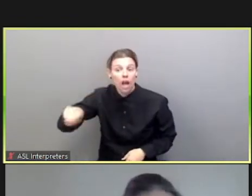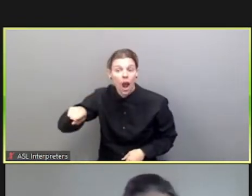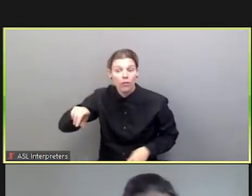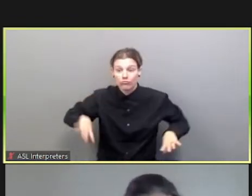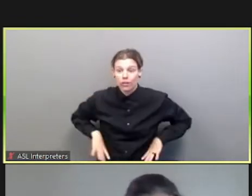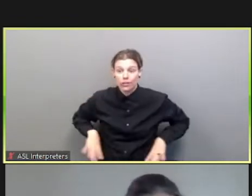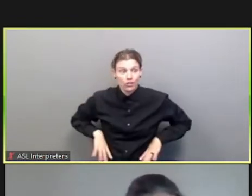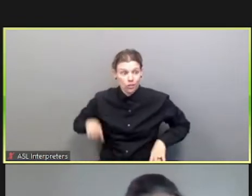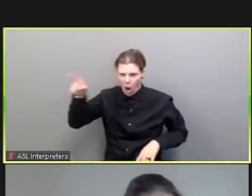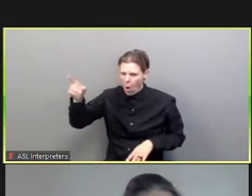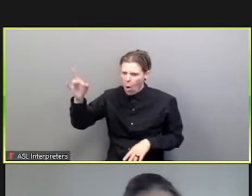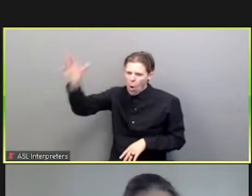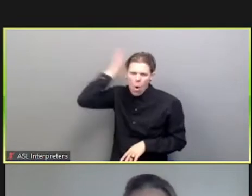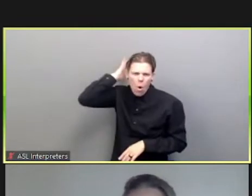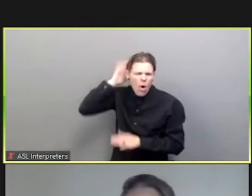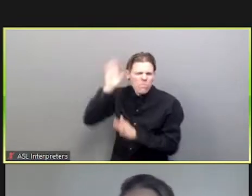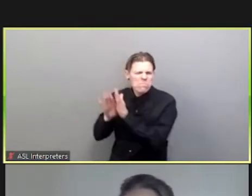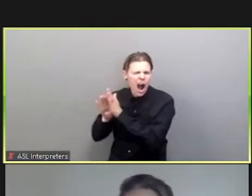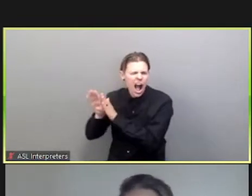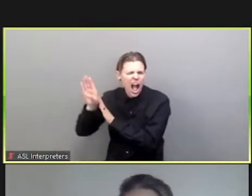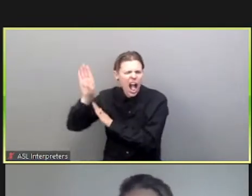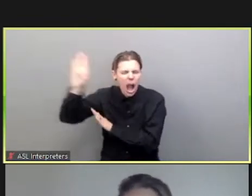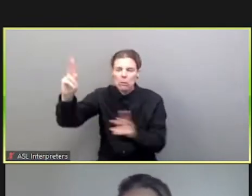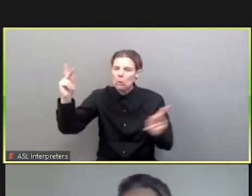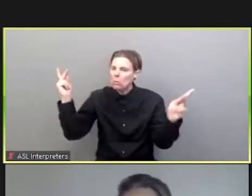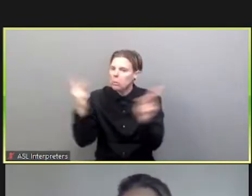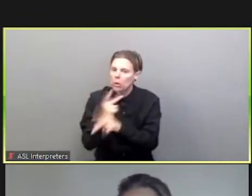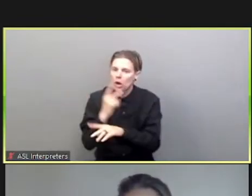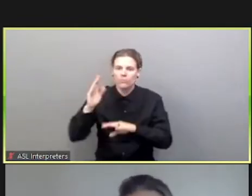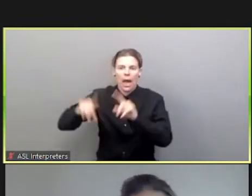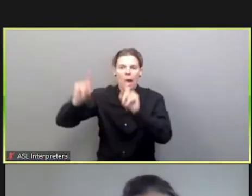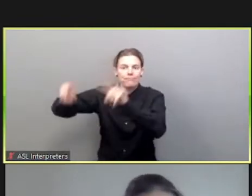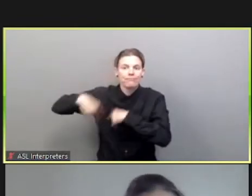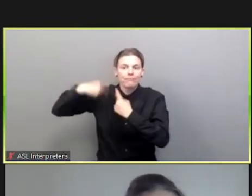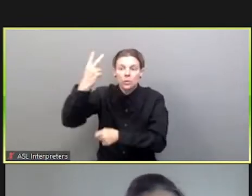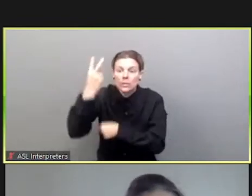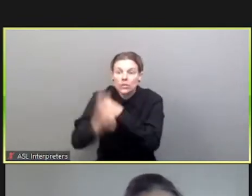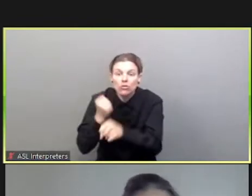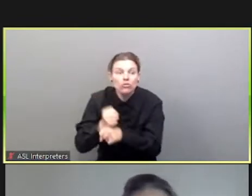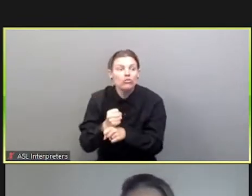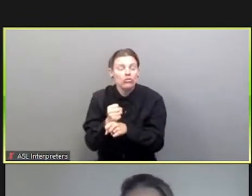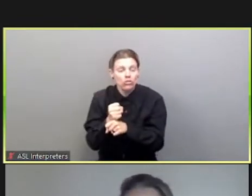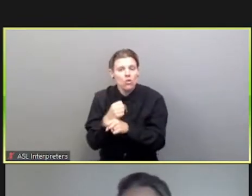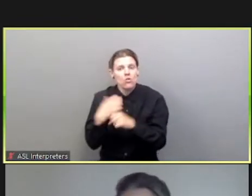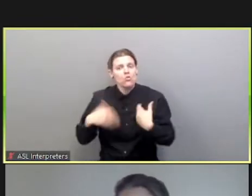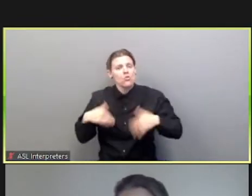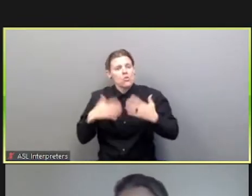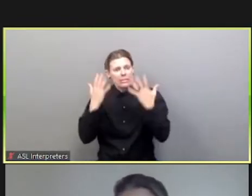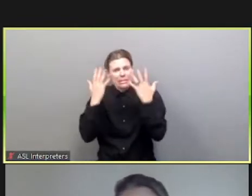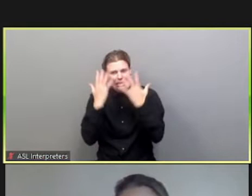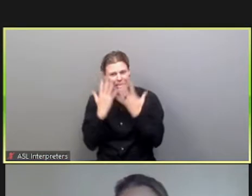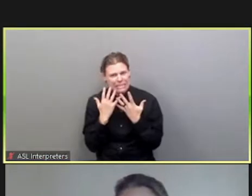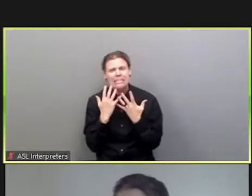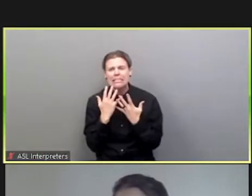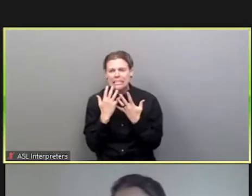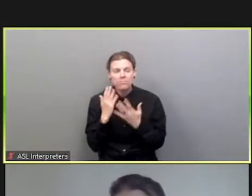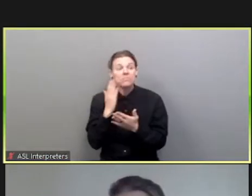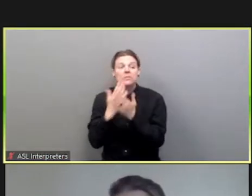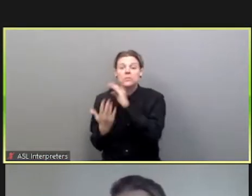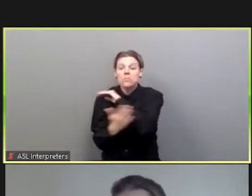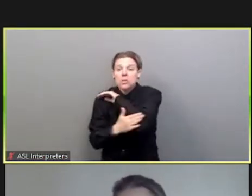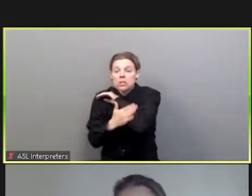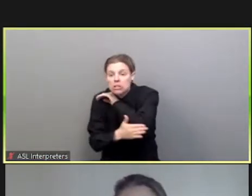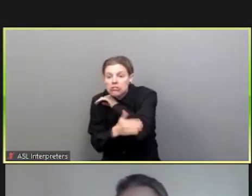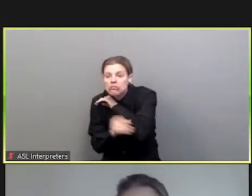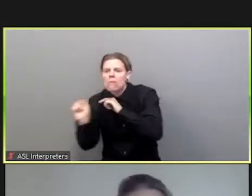very, very long time. And what's unfortunate in certain countries where vaccination coverage is really